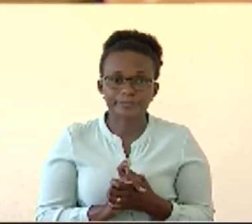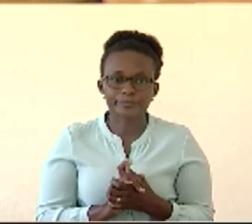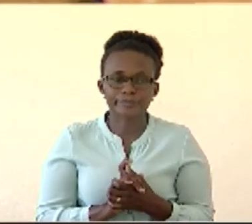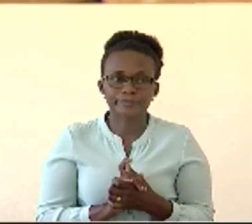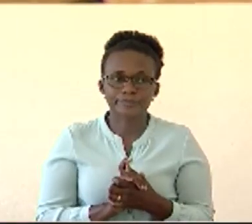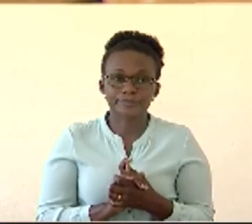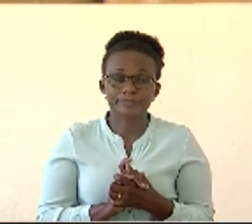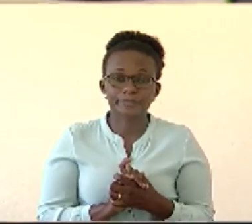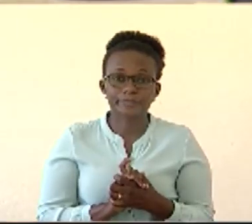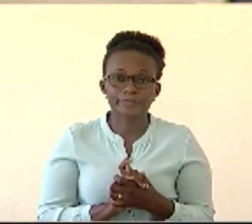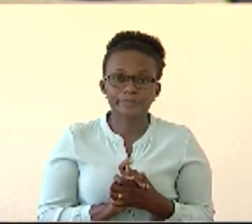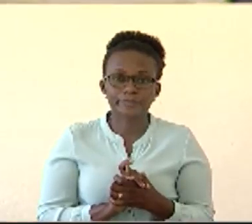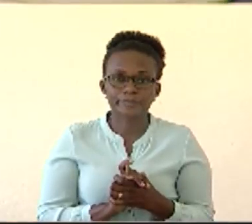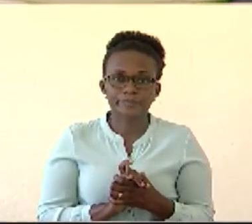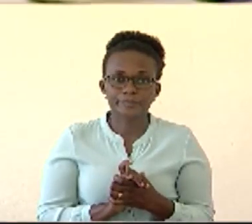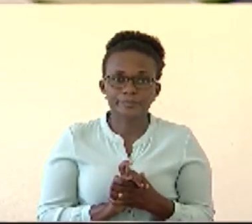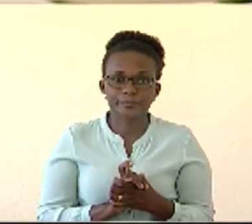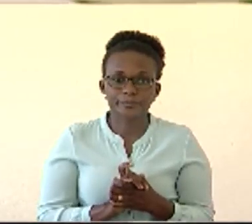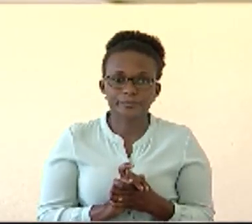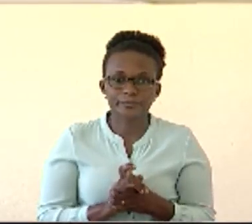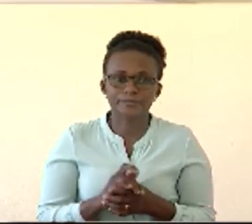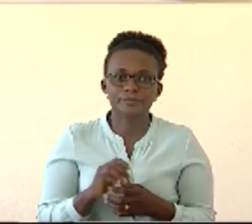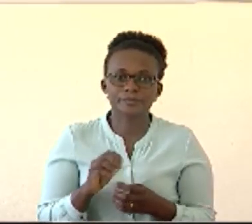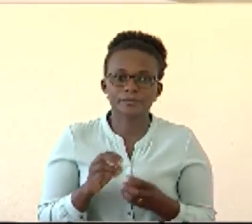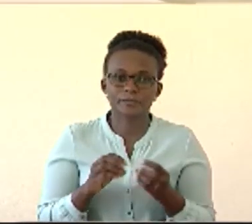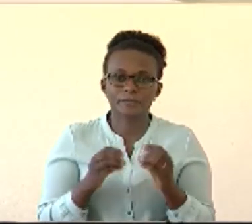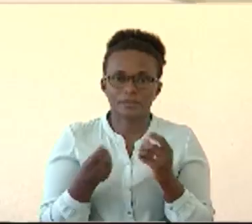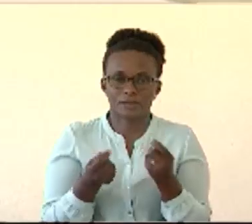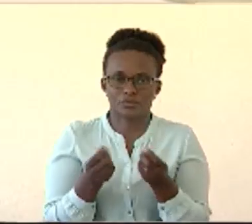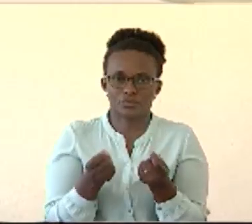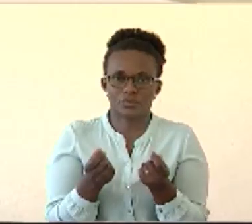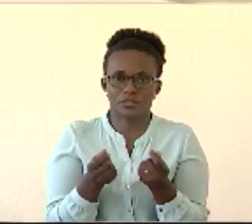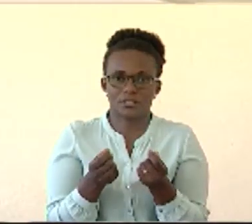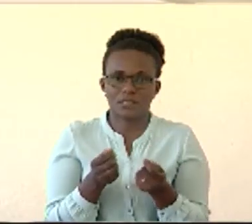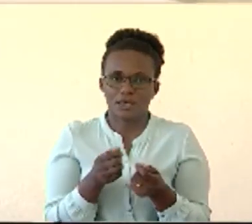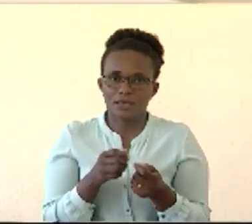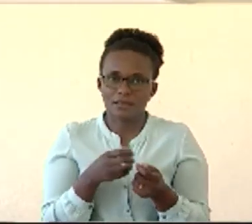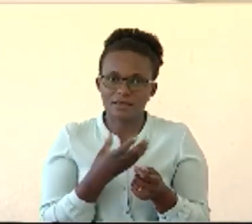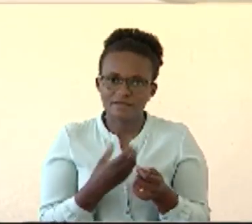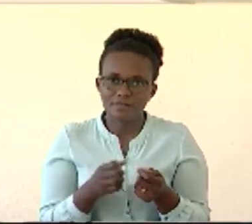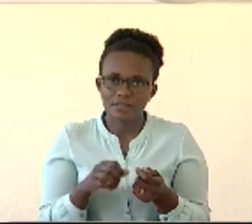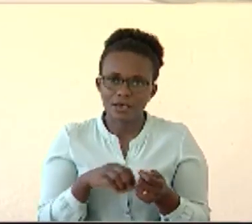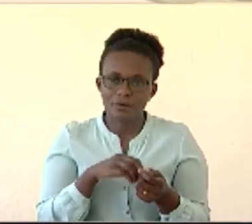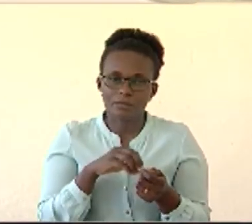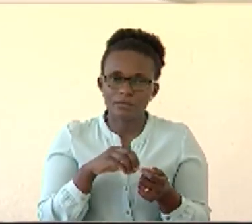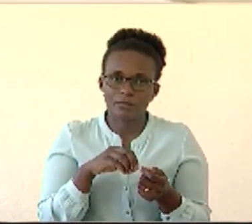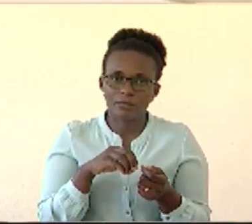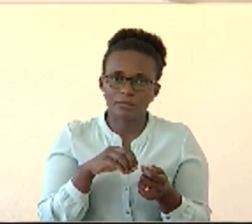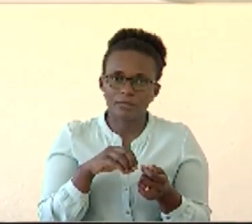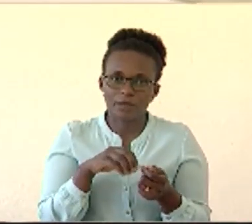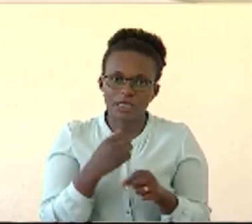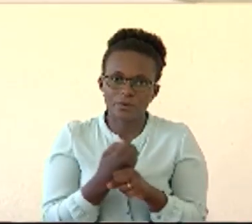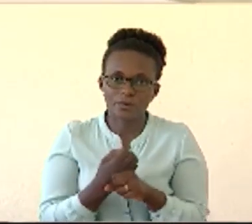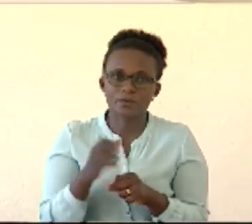You see, the solution is no longer pure. There are some things which are coming in there. So what could those ones be?